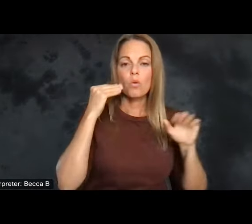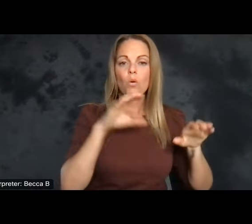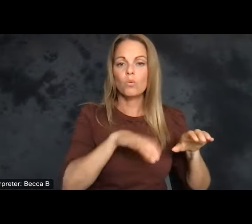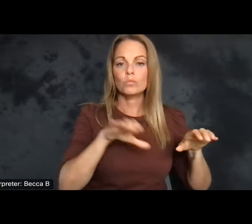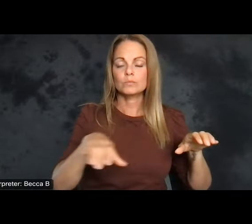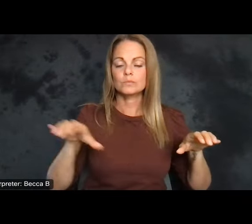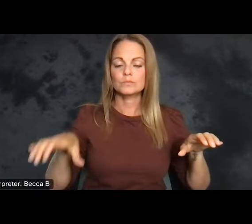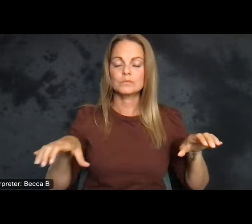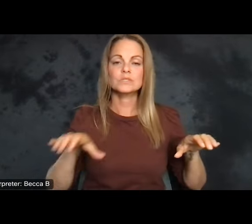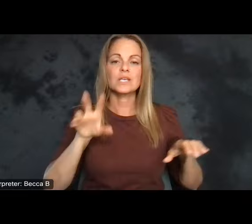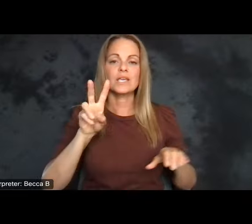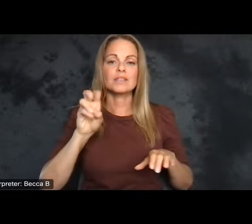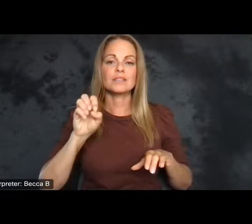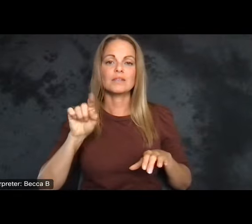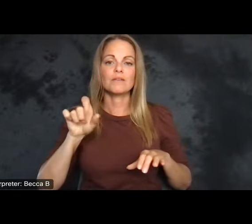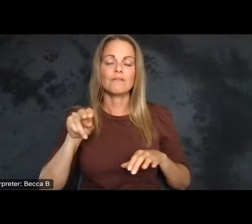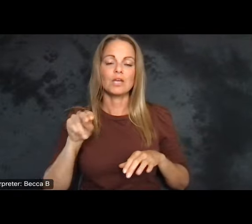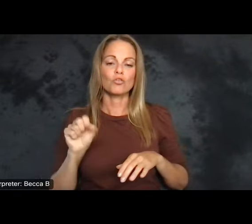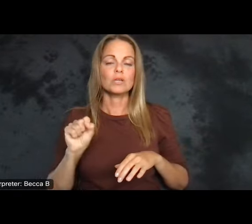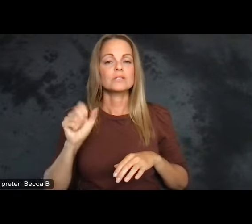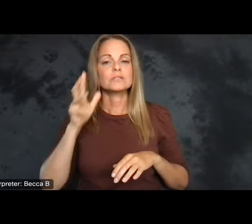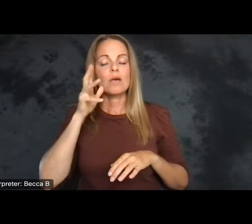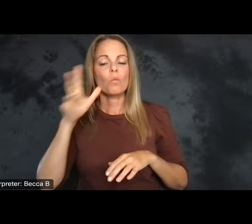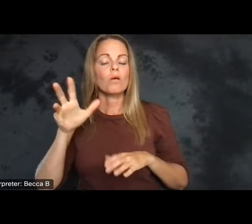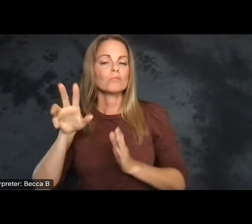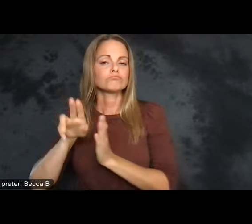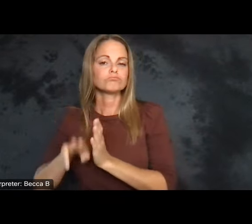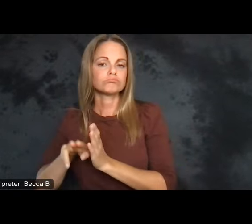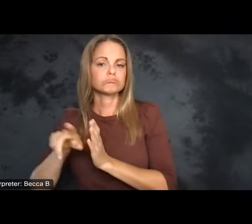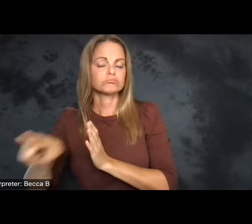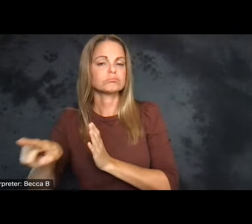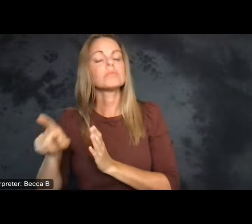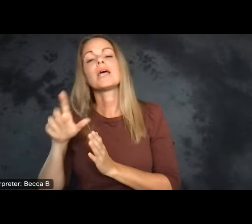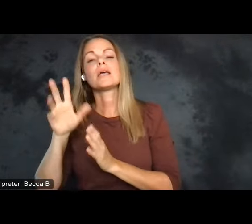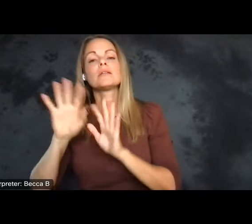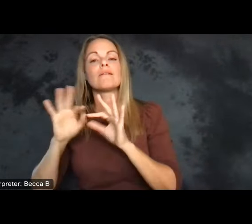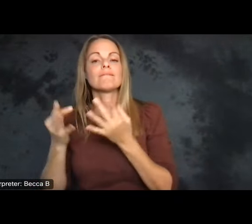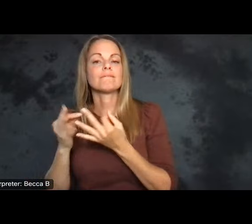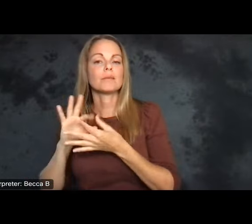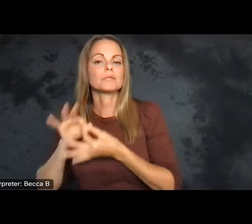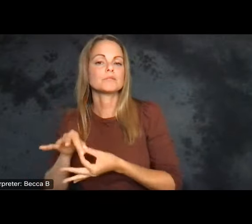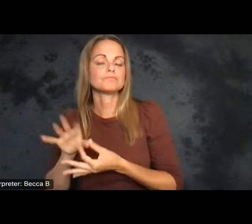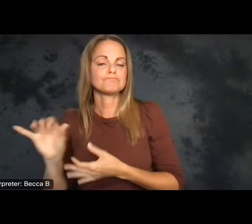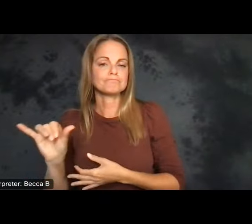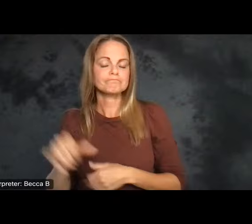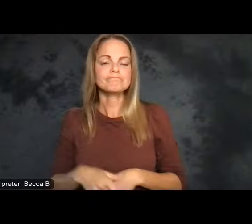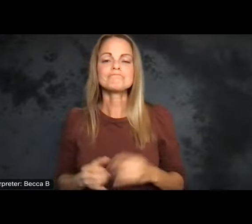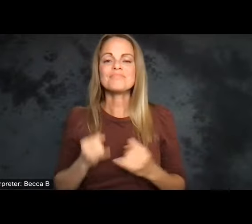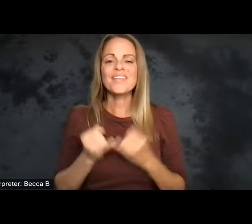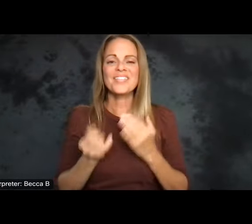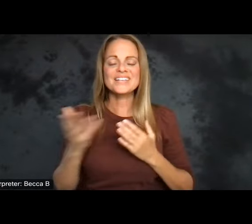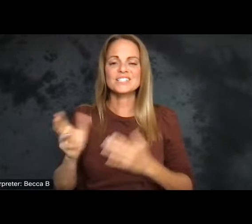be interred and for their families as well. And then there's one last project that I will touch on here is the Northeast